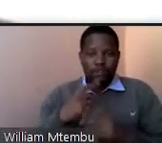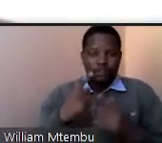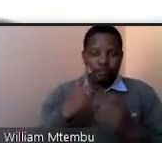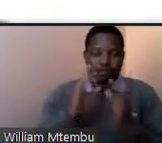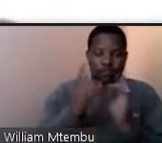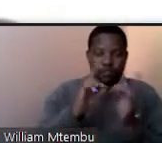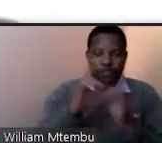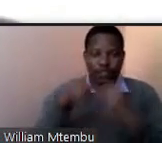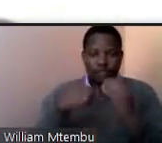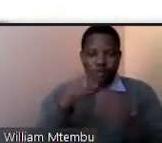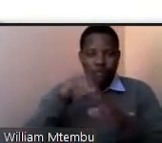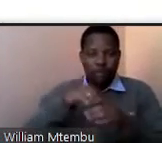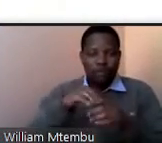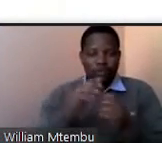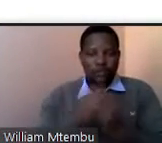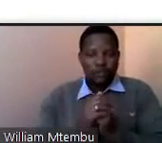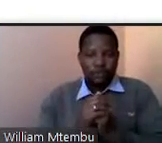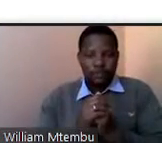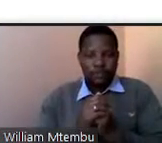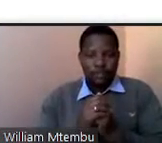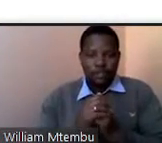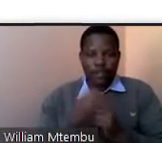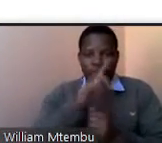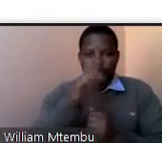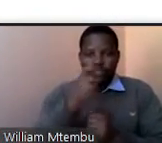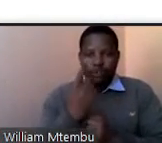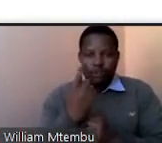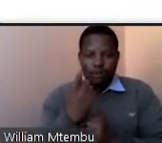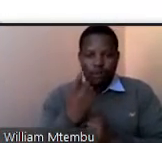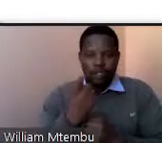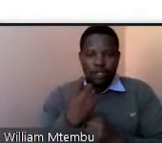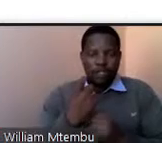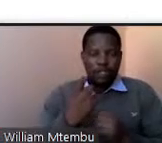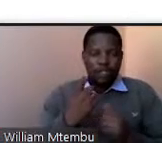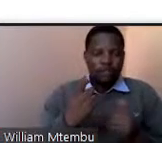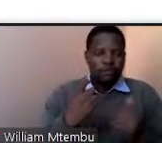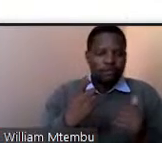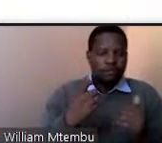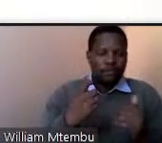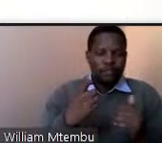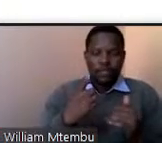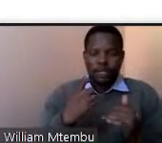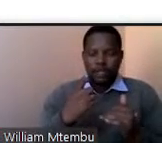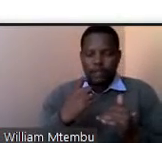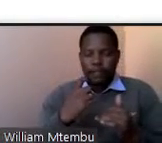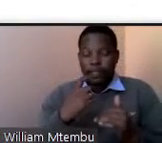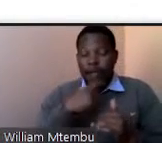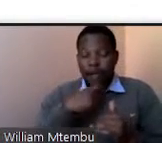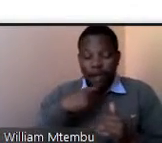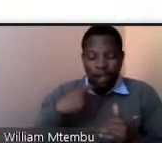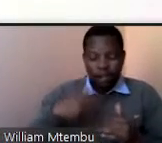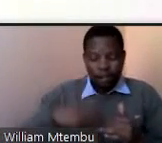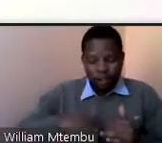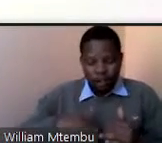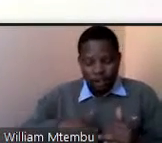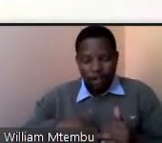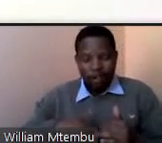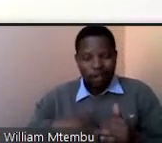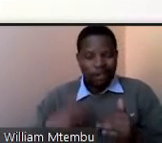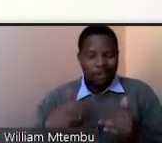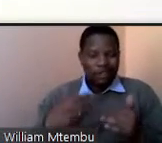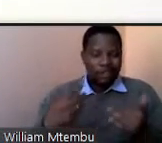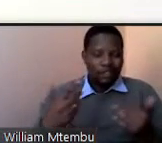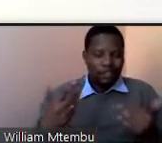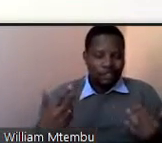on. And question number 1 was, what are the causes of hunger or poverty in South Africa? There are so